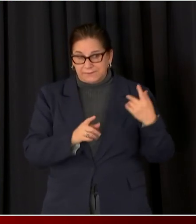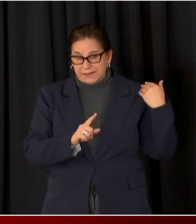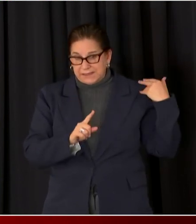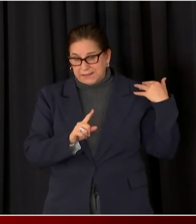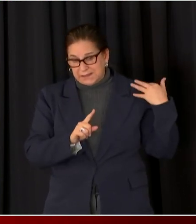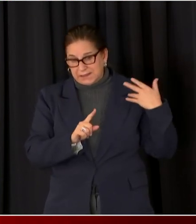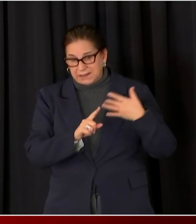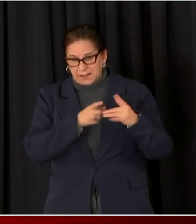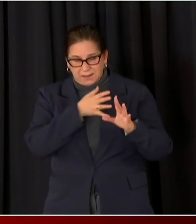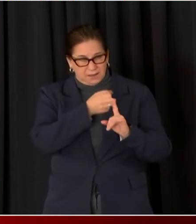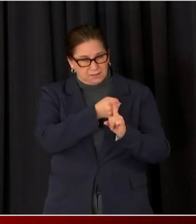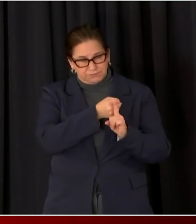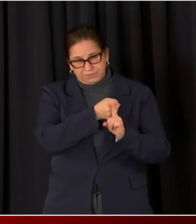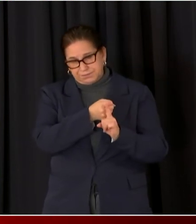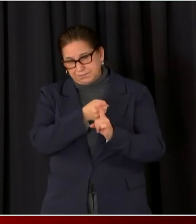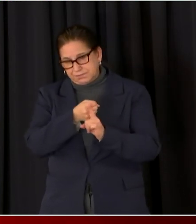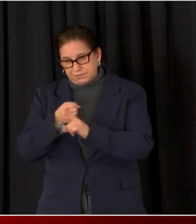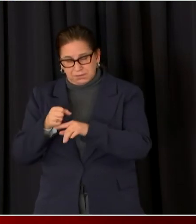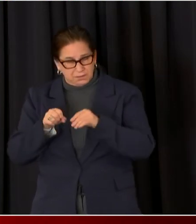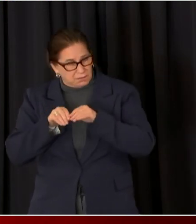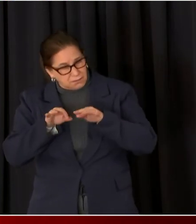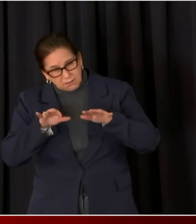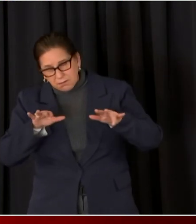line with what you were expecting? Is it worse?